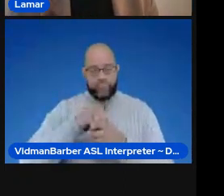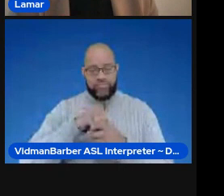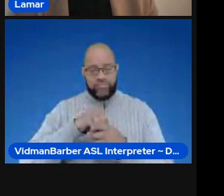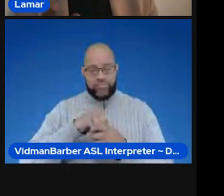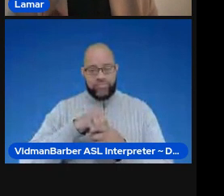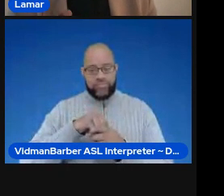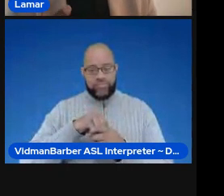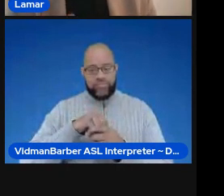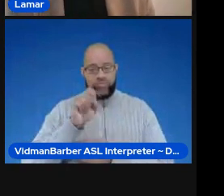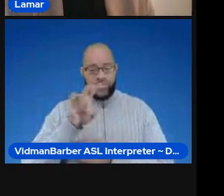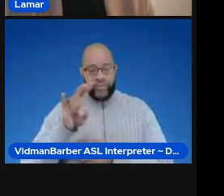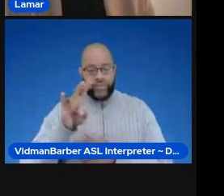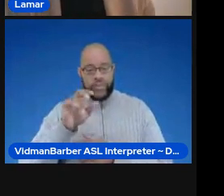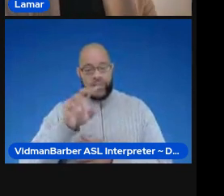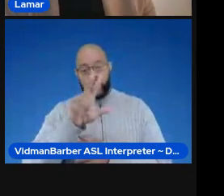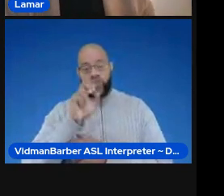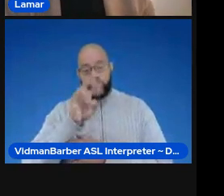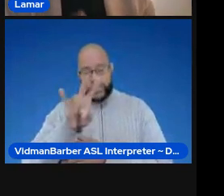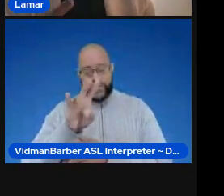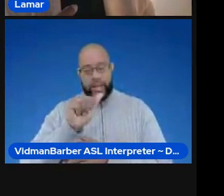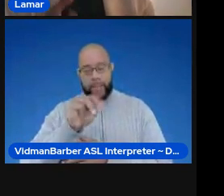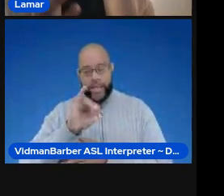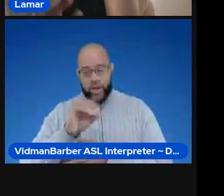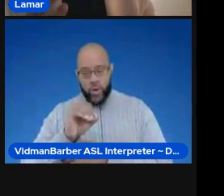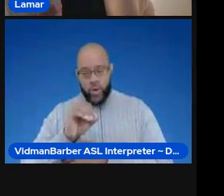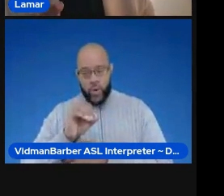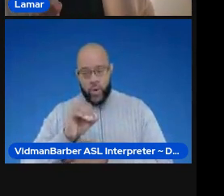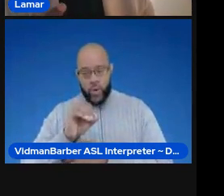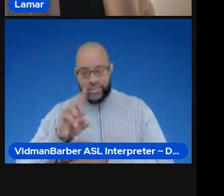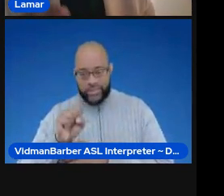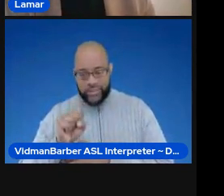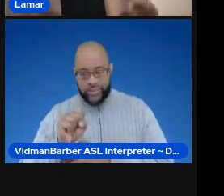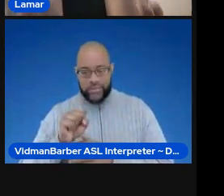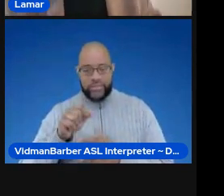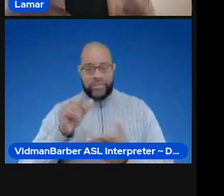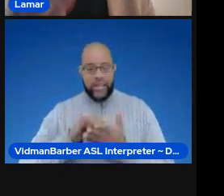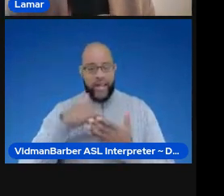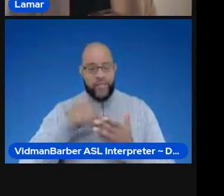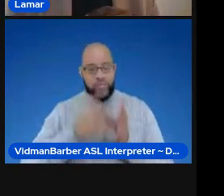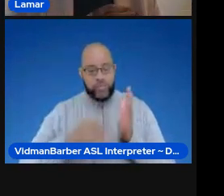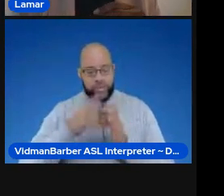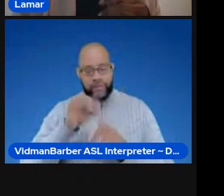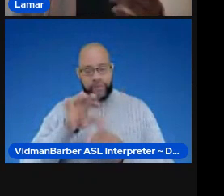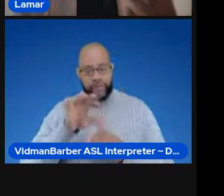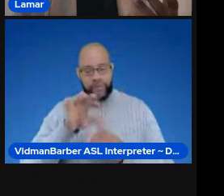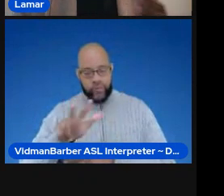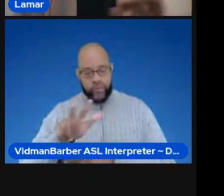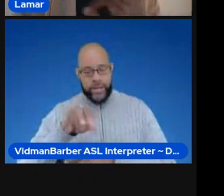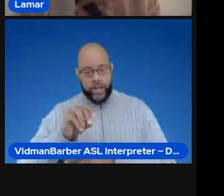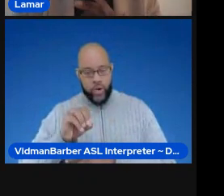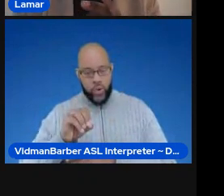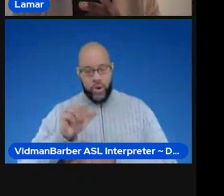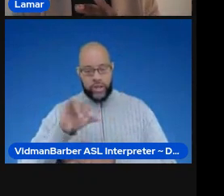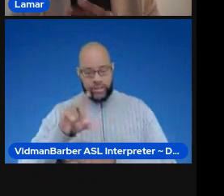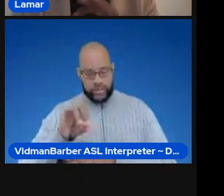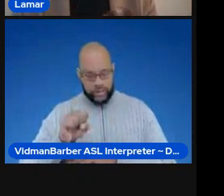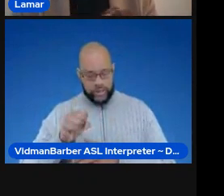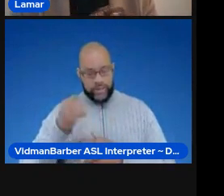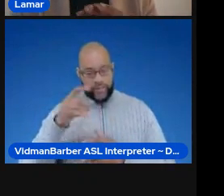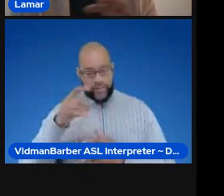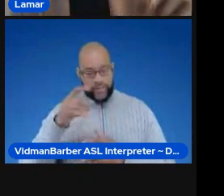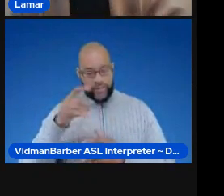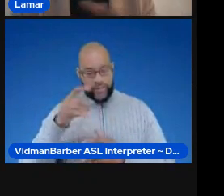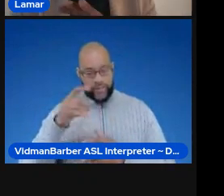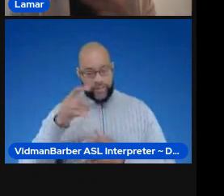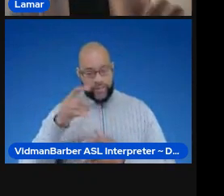is interesting about this protein is that it has these repeats of 53 amino acids. So if you look here in this